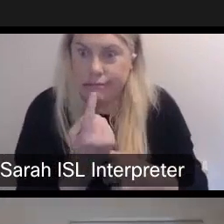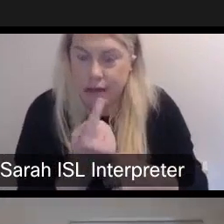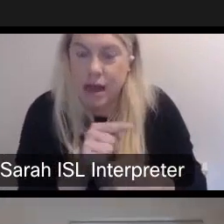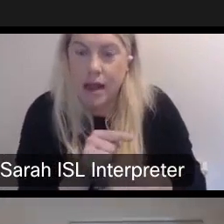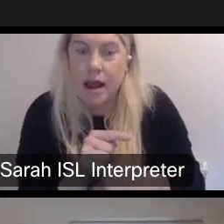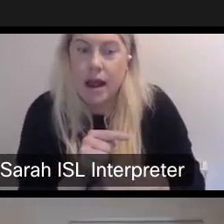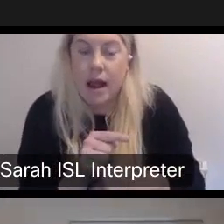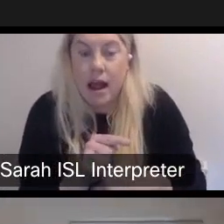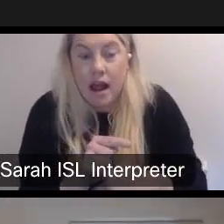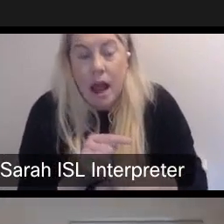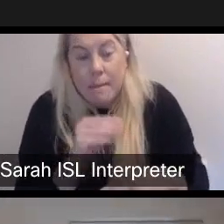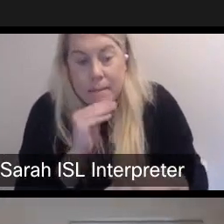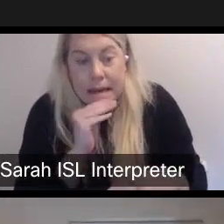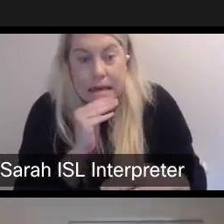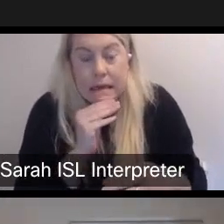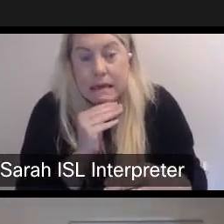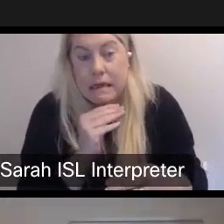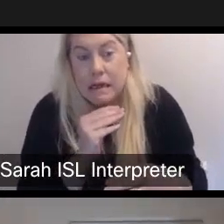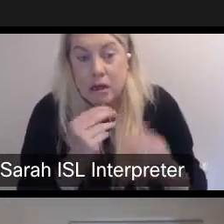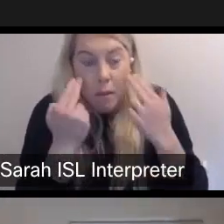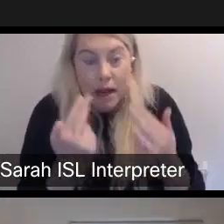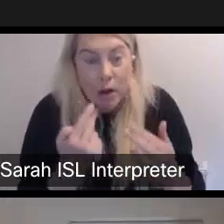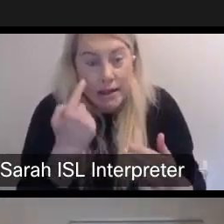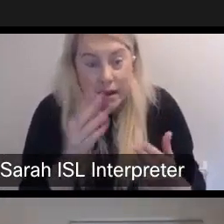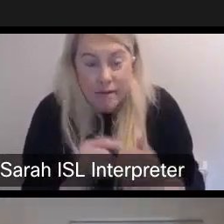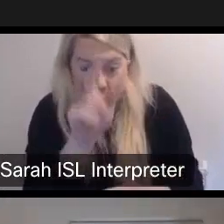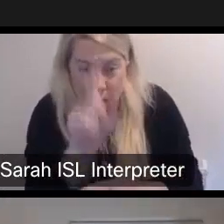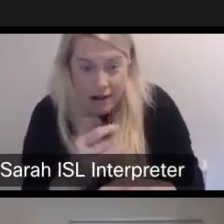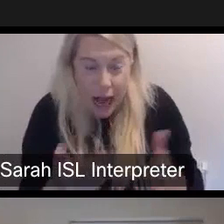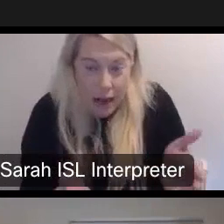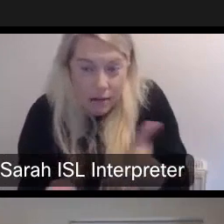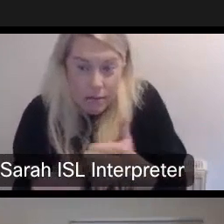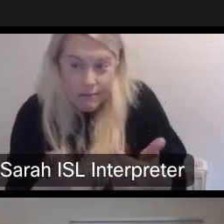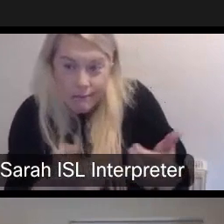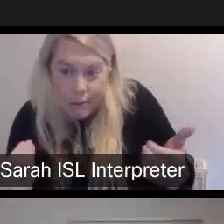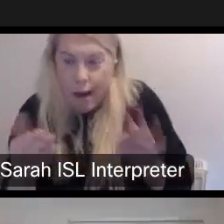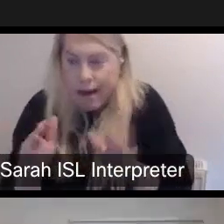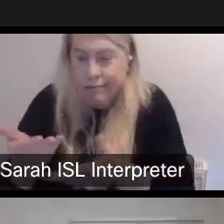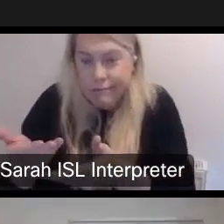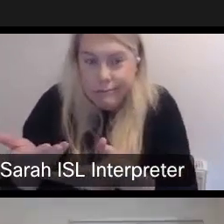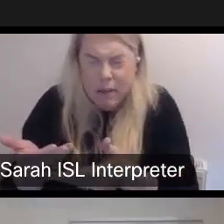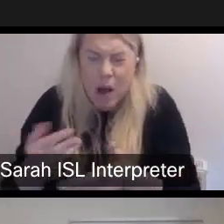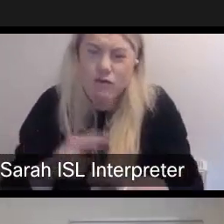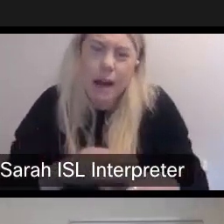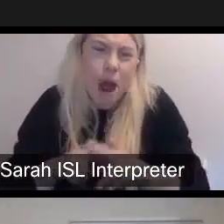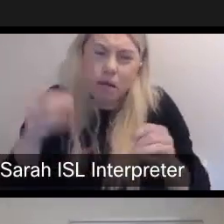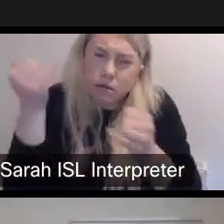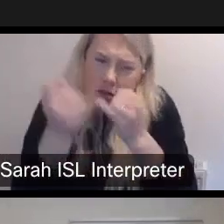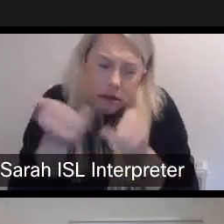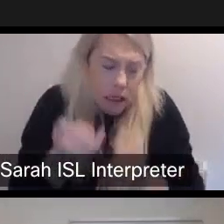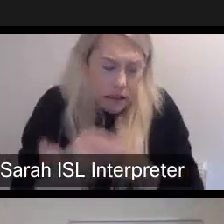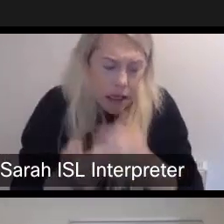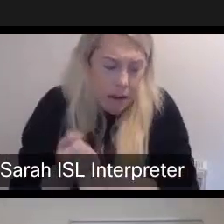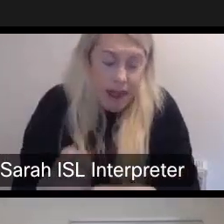see, can we move the person aside? And I'm not going to go into all of that in great detail at the moment, but it is very important that we give people